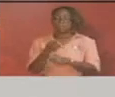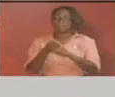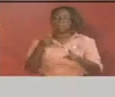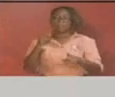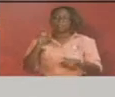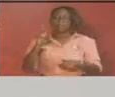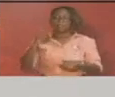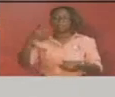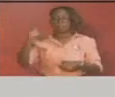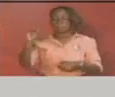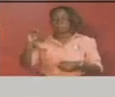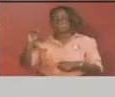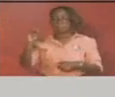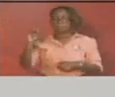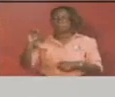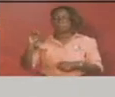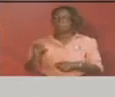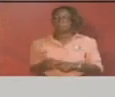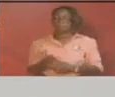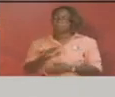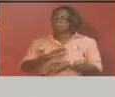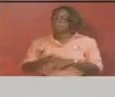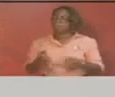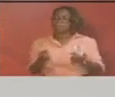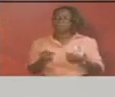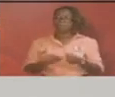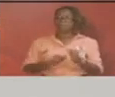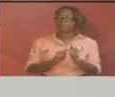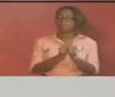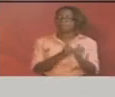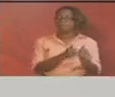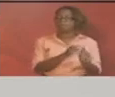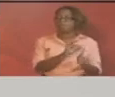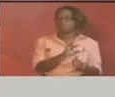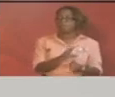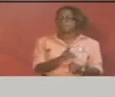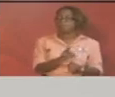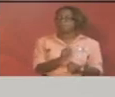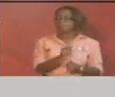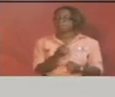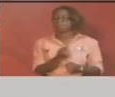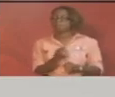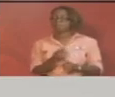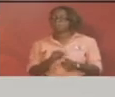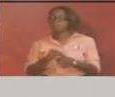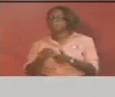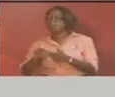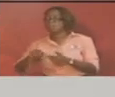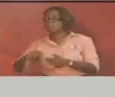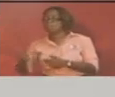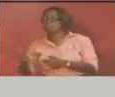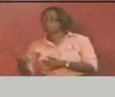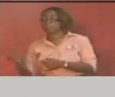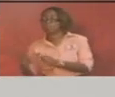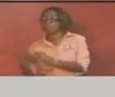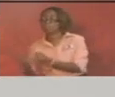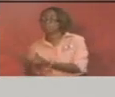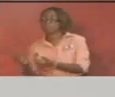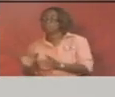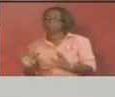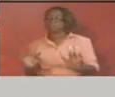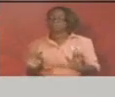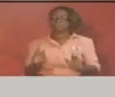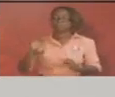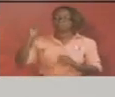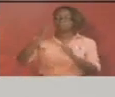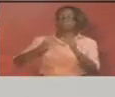we don't want to rely, for example, on FDA or EMA alone. All right, but it is not a necessary step for vaccines or drugs in terms of